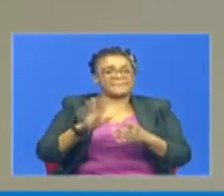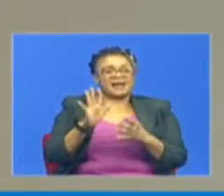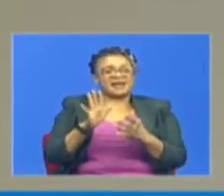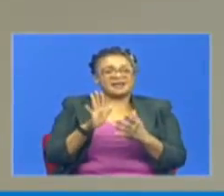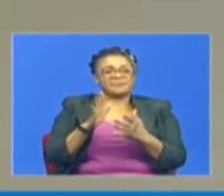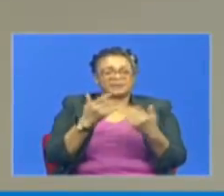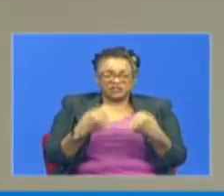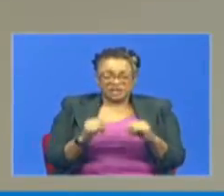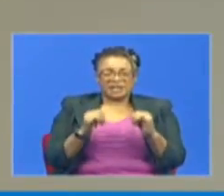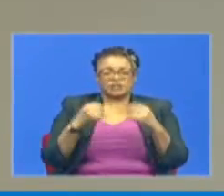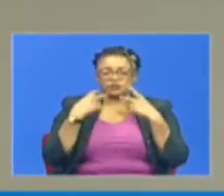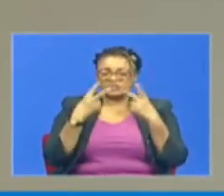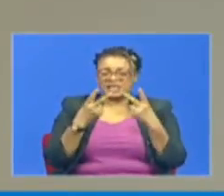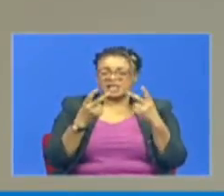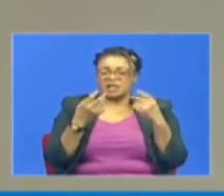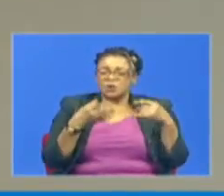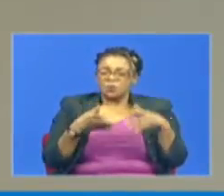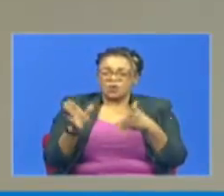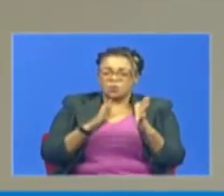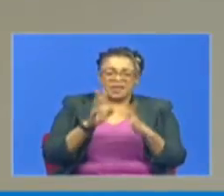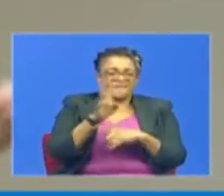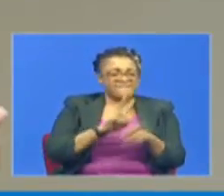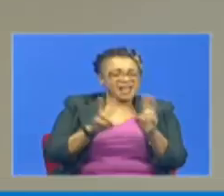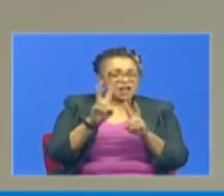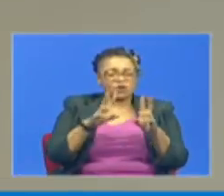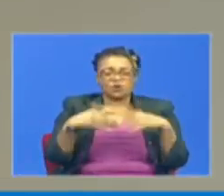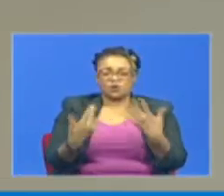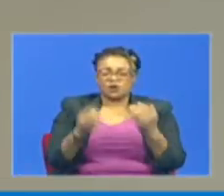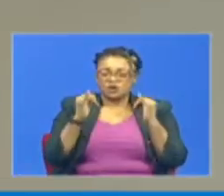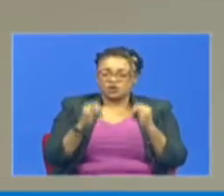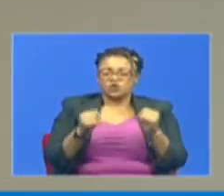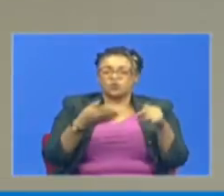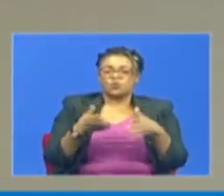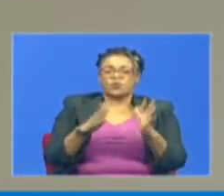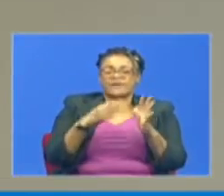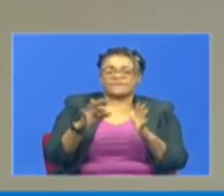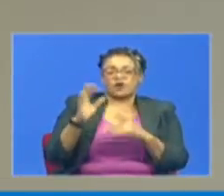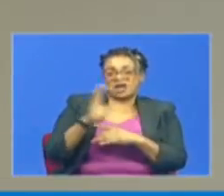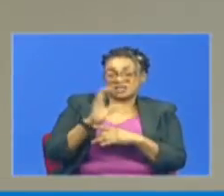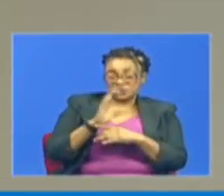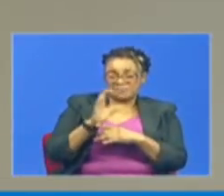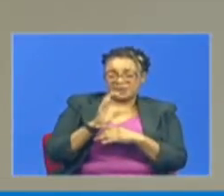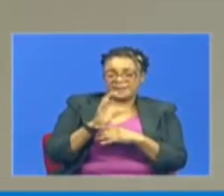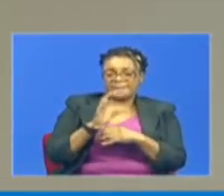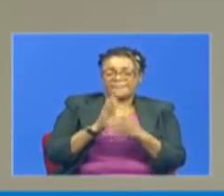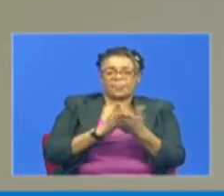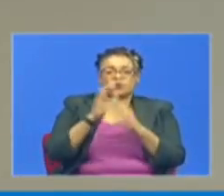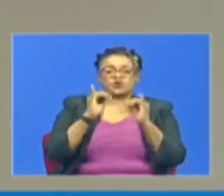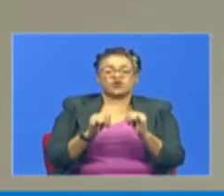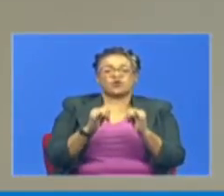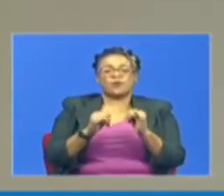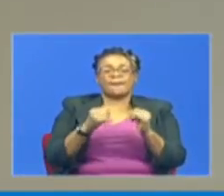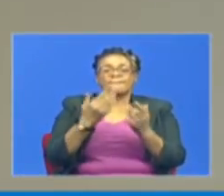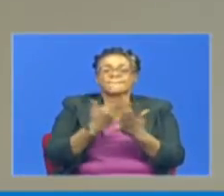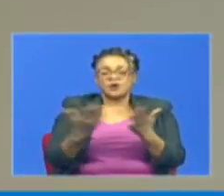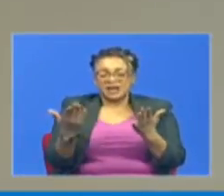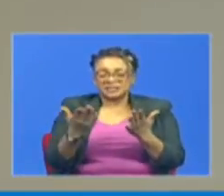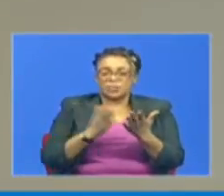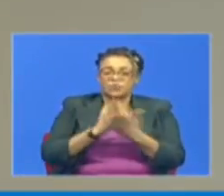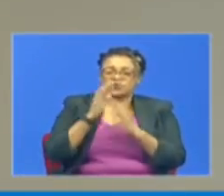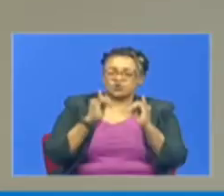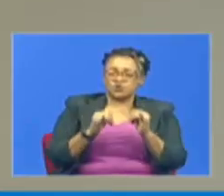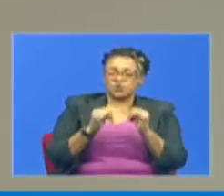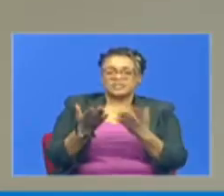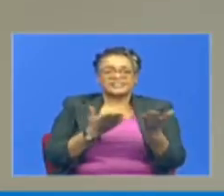trying to see new values of or new ways to create value for customers, that could be through new products, through new services, through